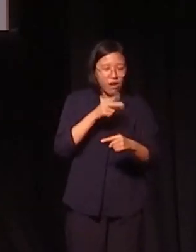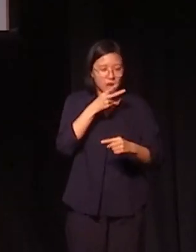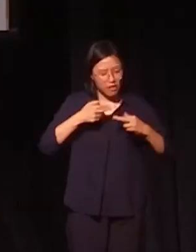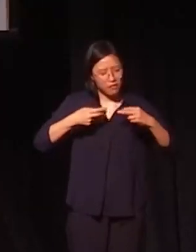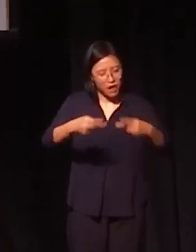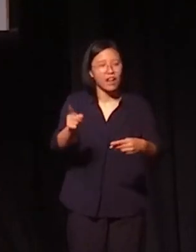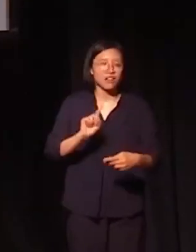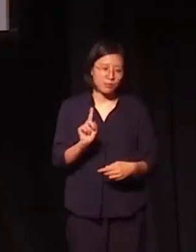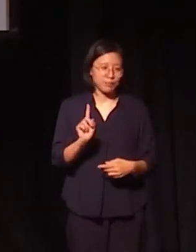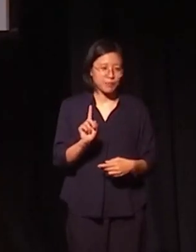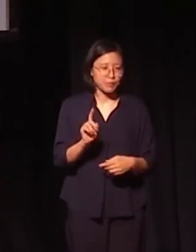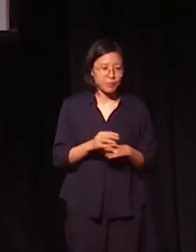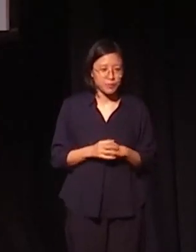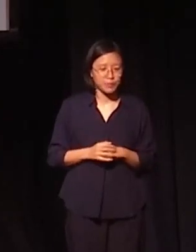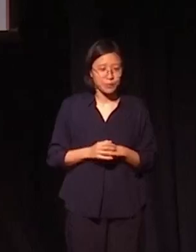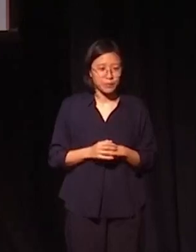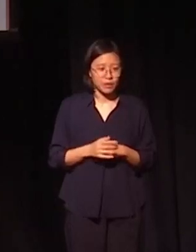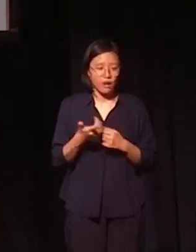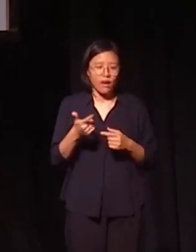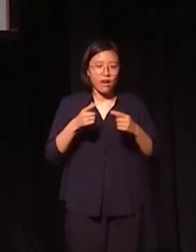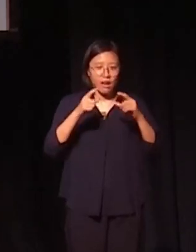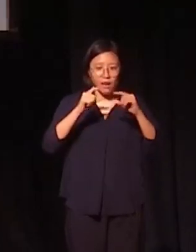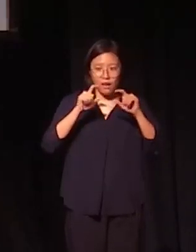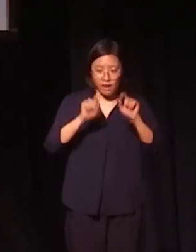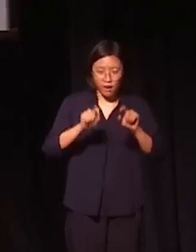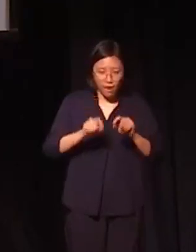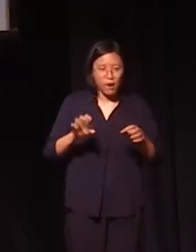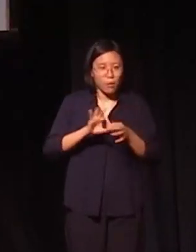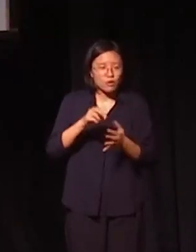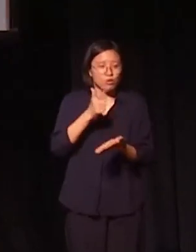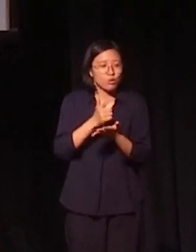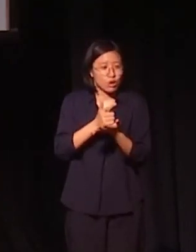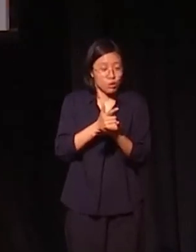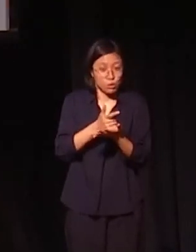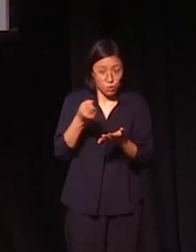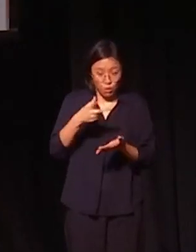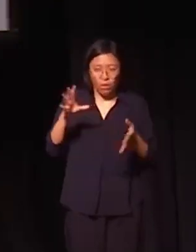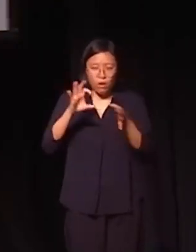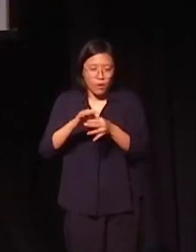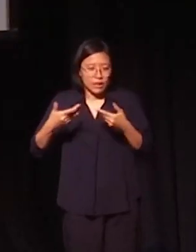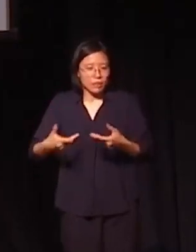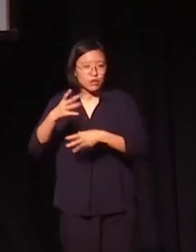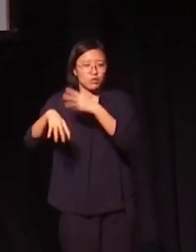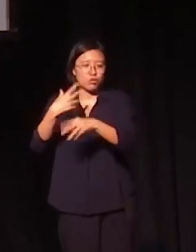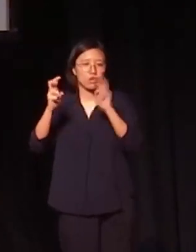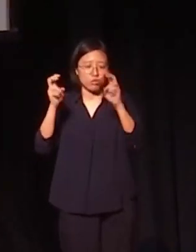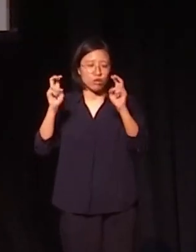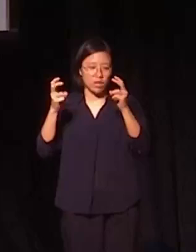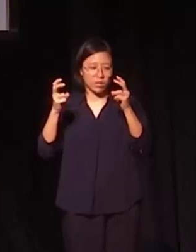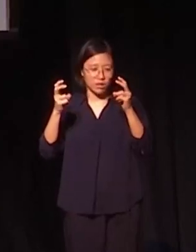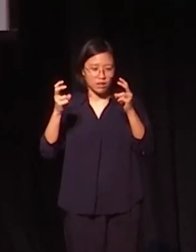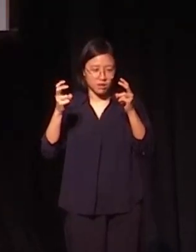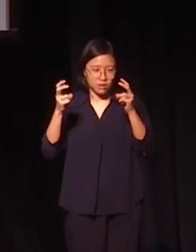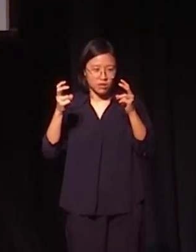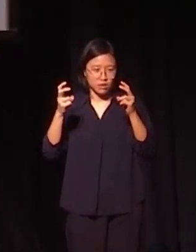be tapping into some of the key themes that this conference is structured around, and highlighting some of the work, the